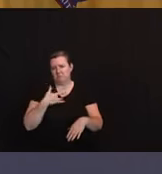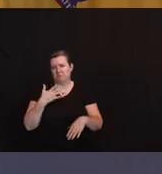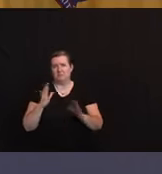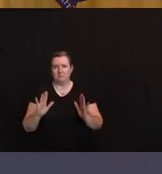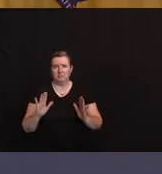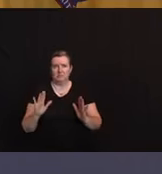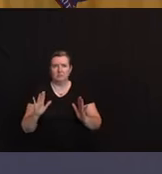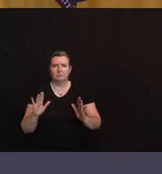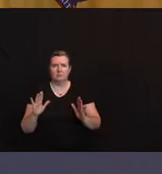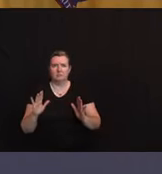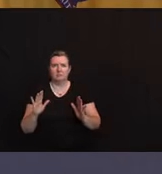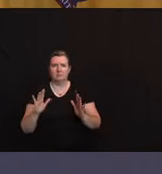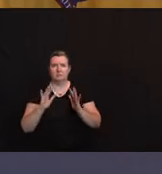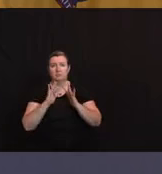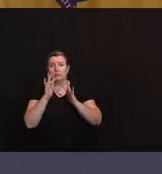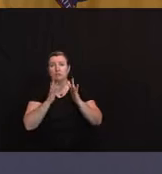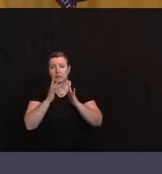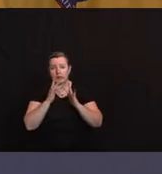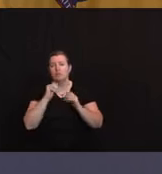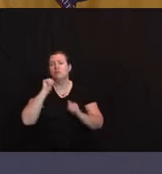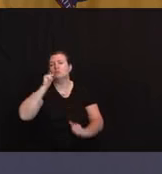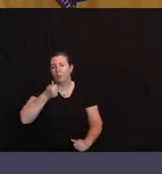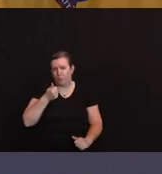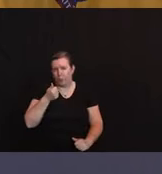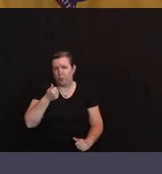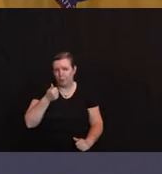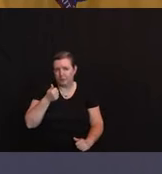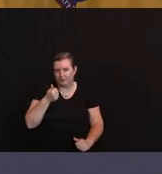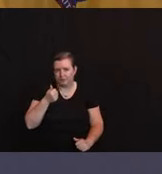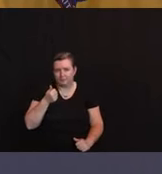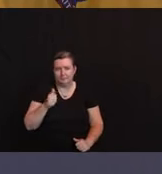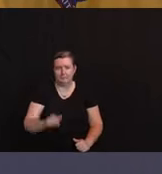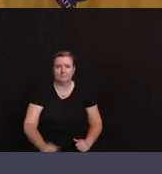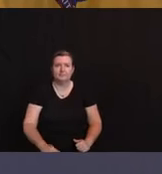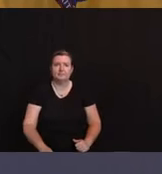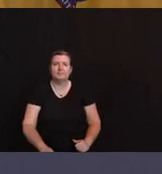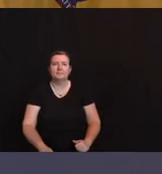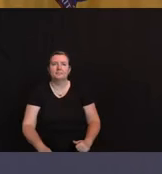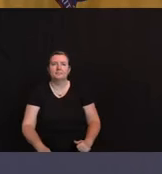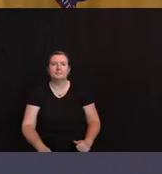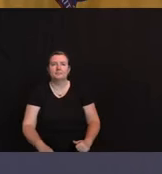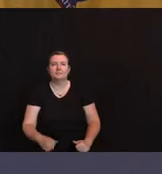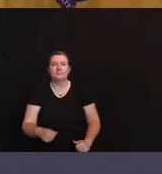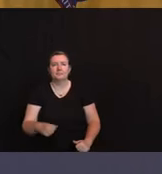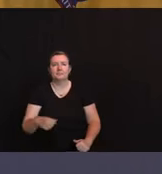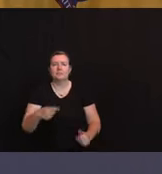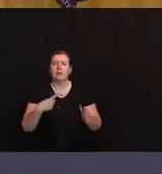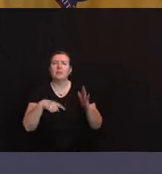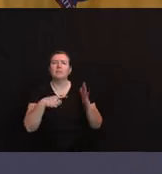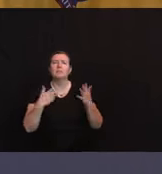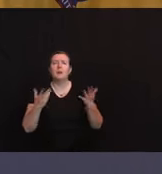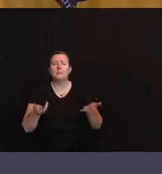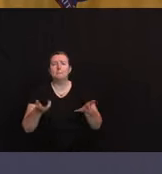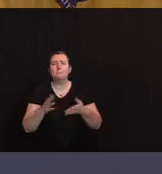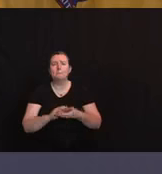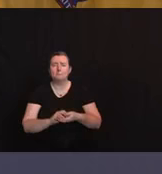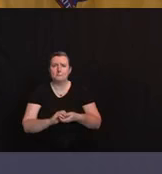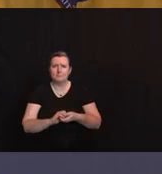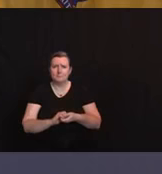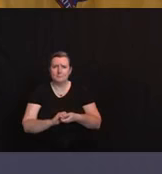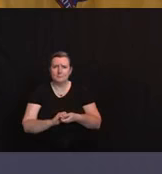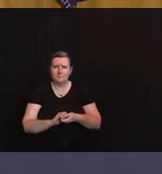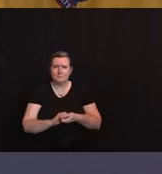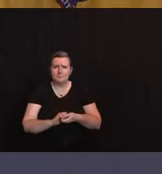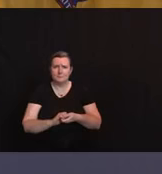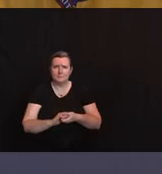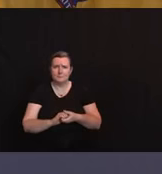you tomorrow. I think you're hoping we can get some of this data, which is not us, but the outside vendors, cleaned